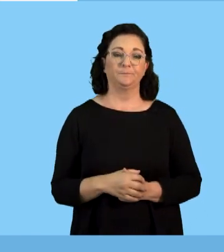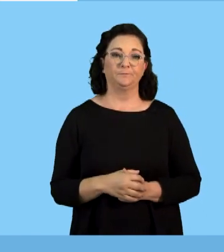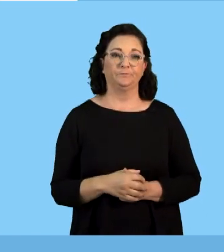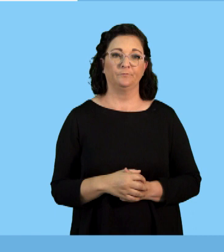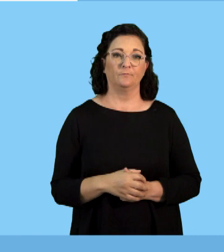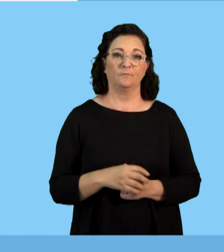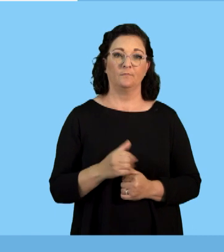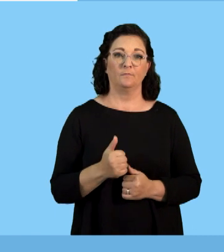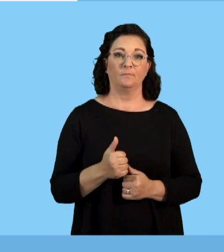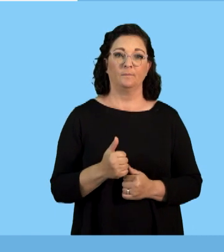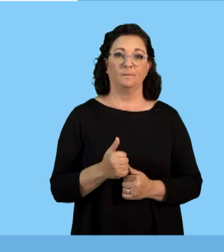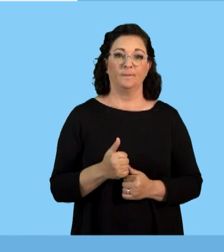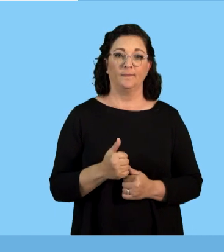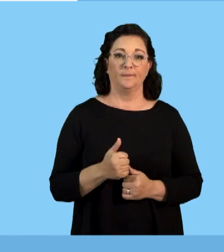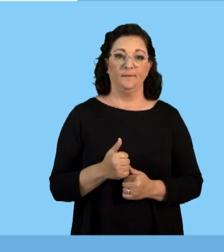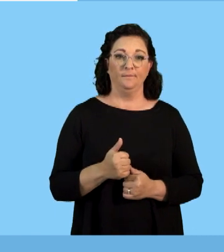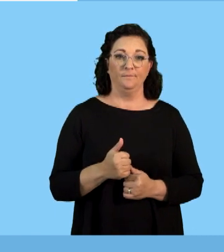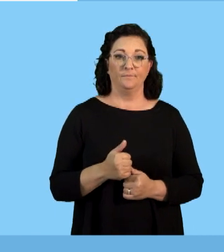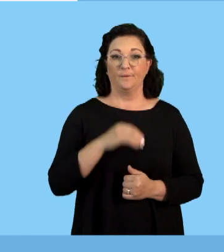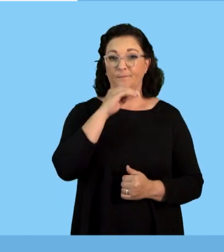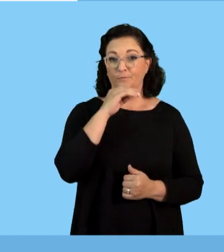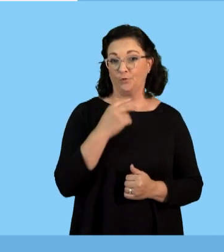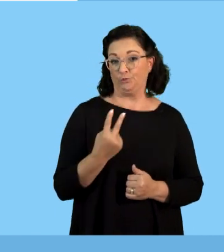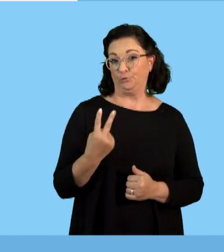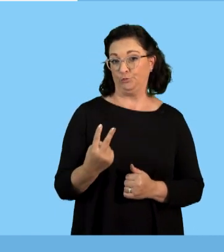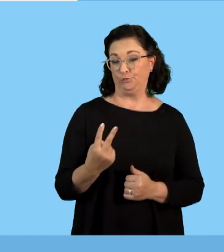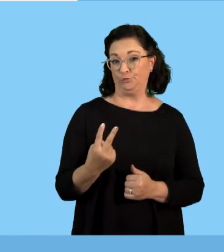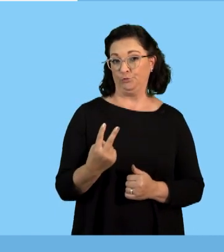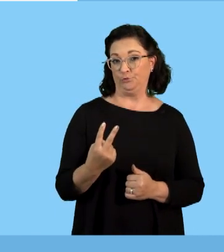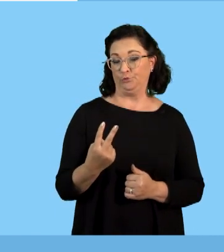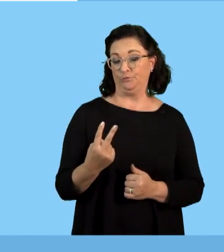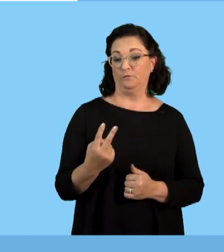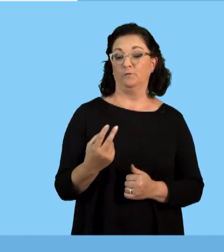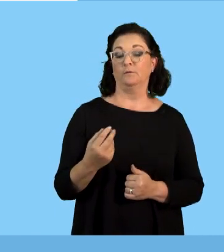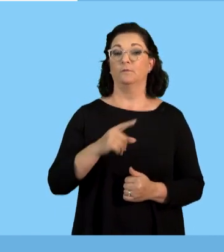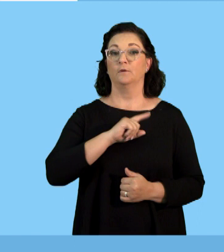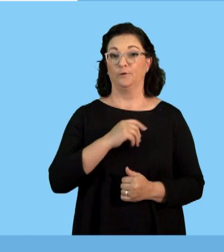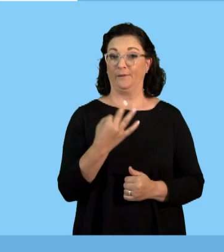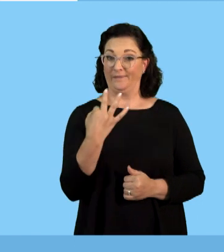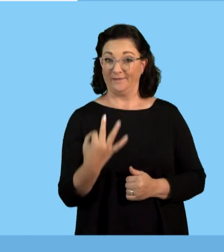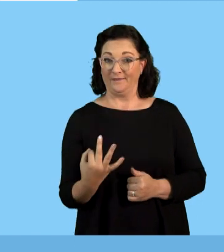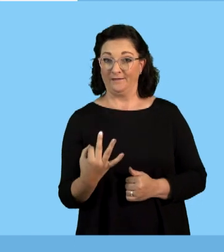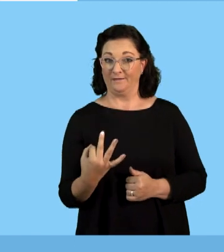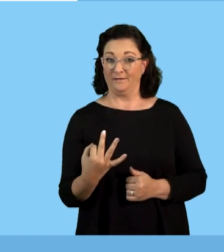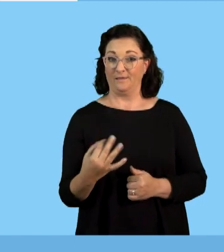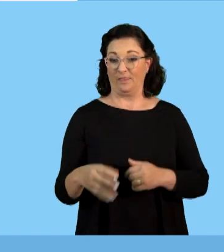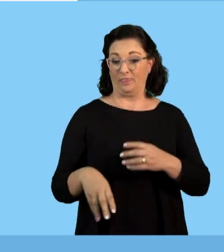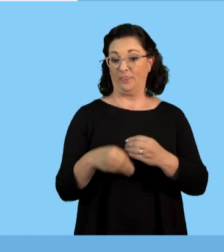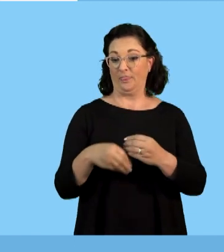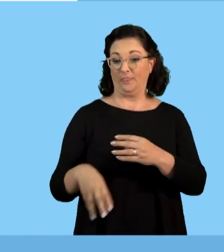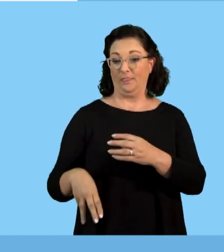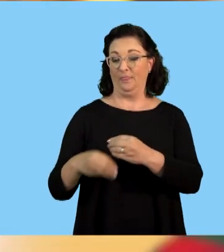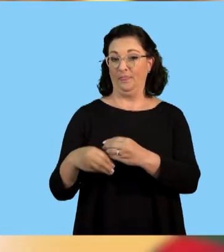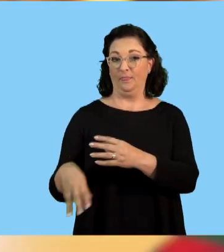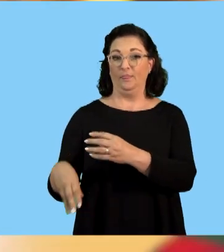electric circuit, and then add another one, which is going to now make 2 light bulbs, and then add another one to make 3 light bulbs. So as